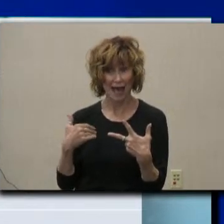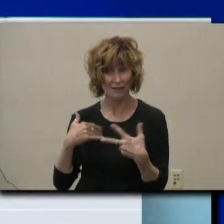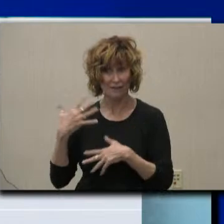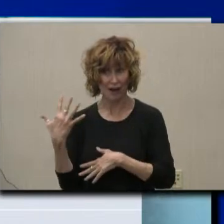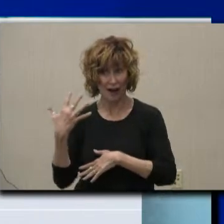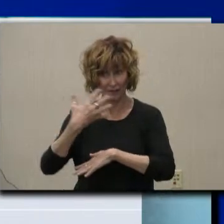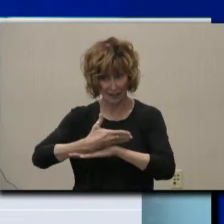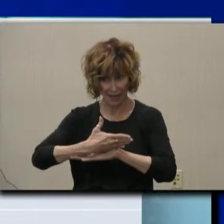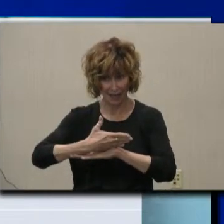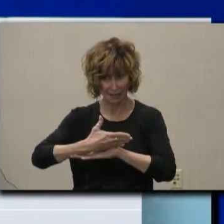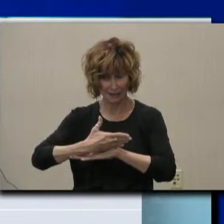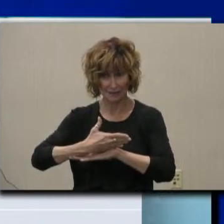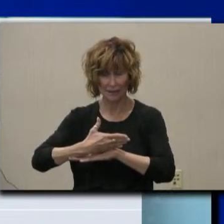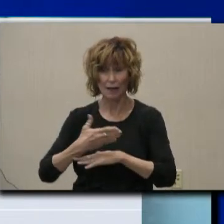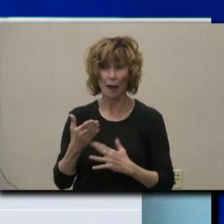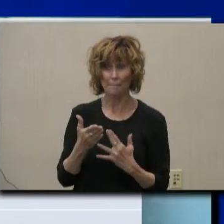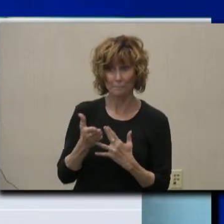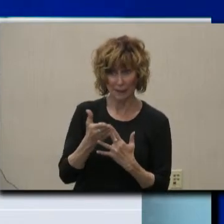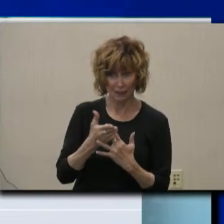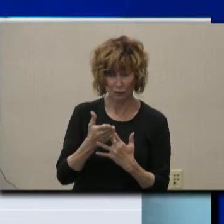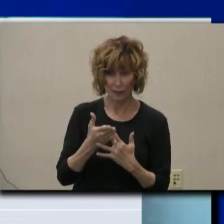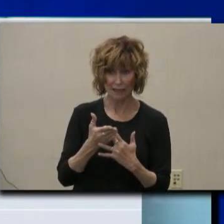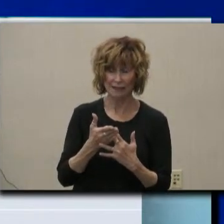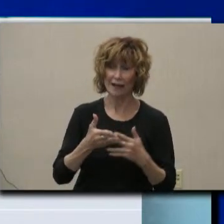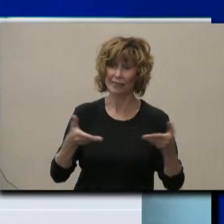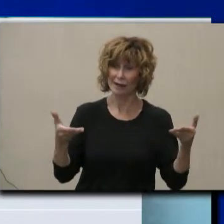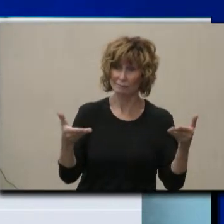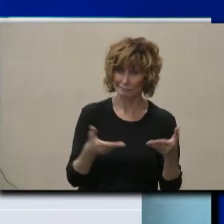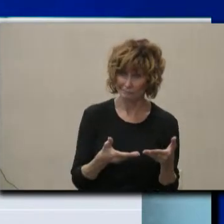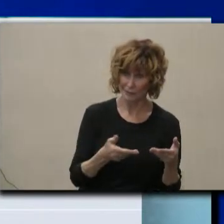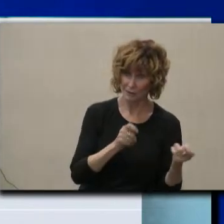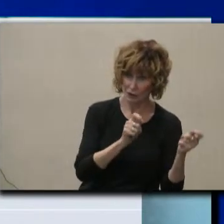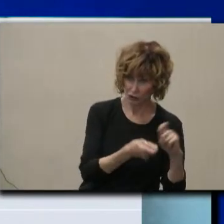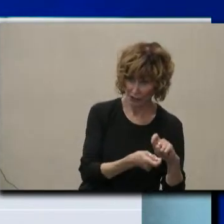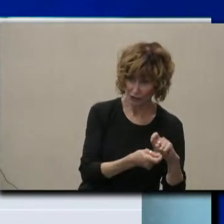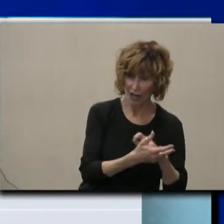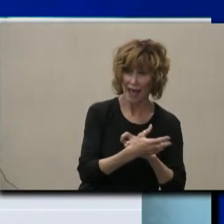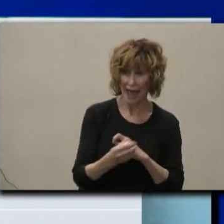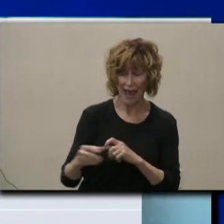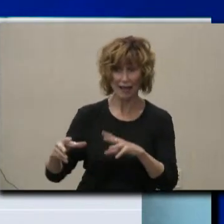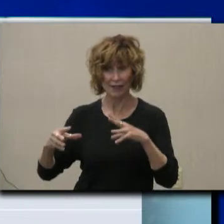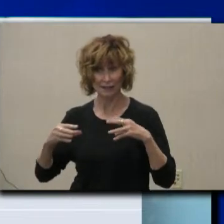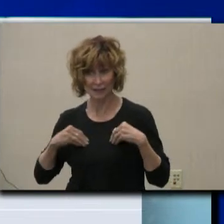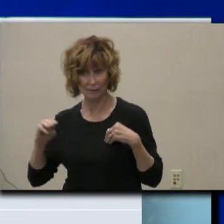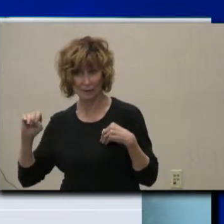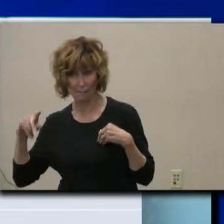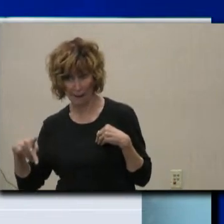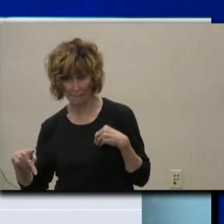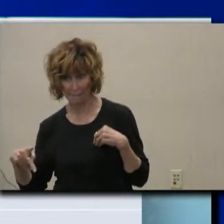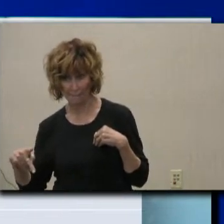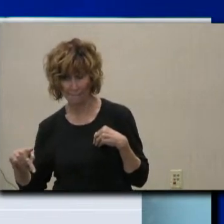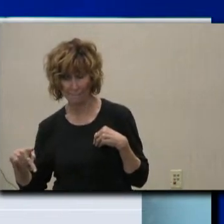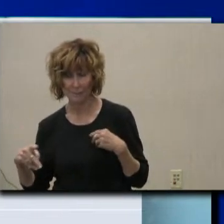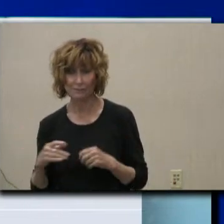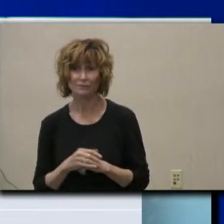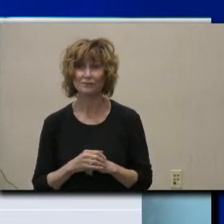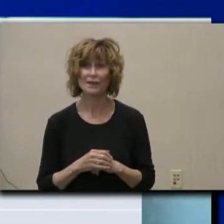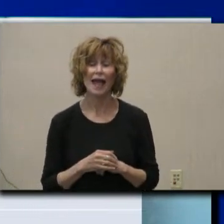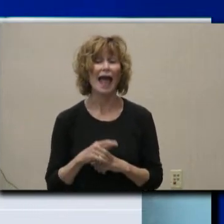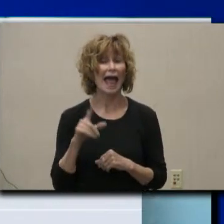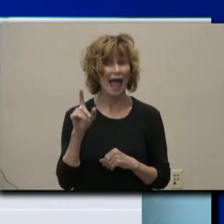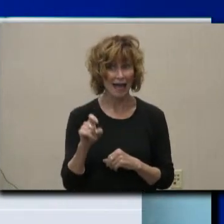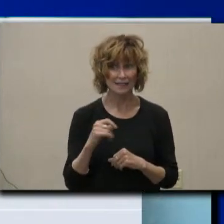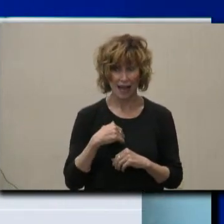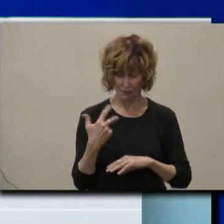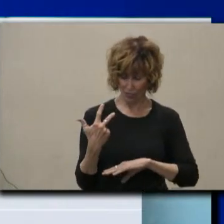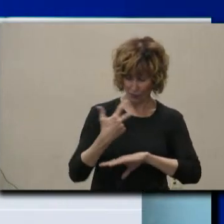days between the introduction of the ordinance as well as the adoption of the ordinance. And there also has to be